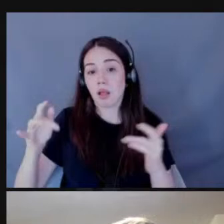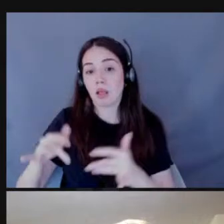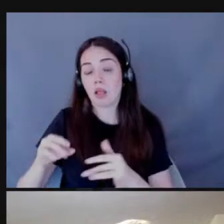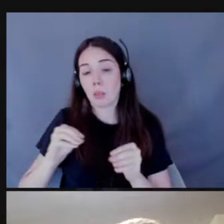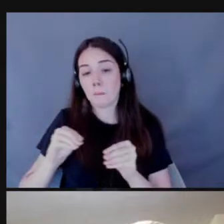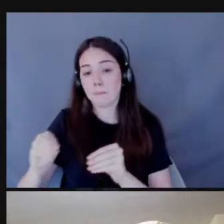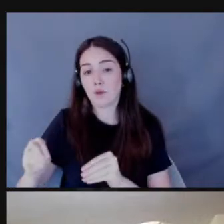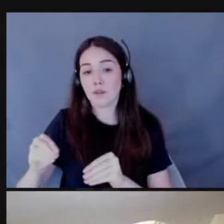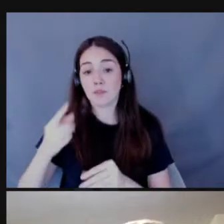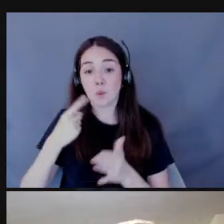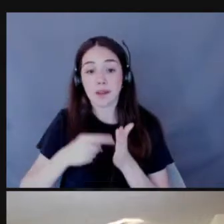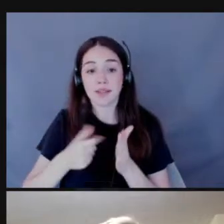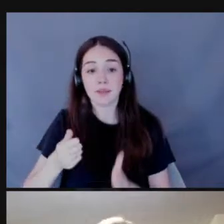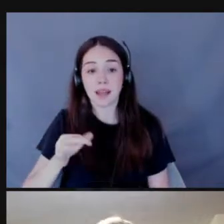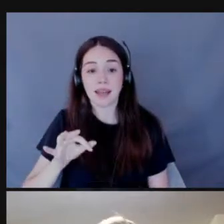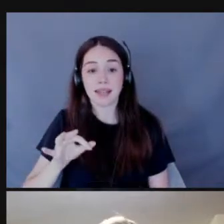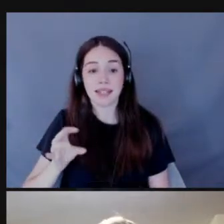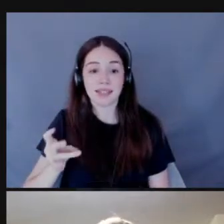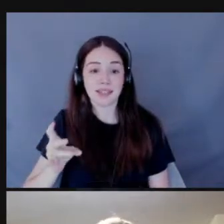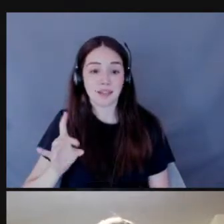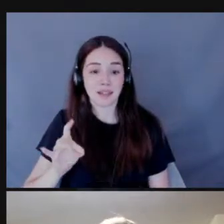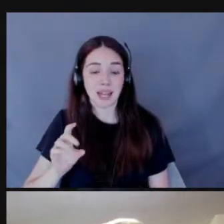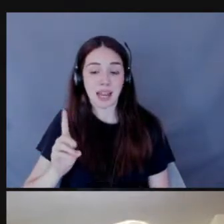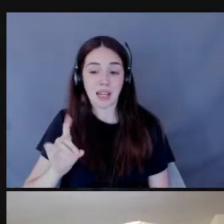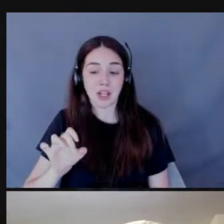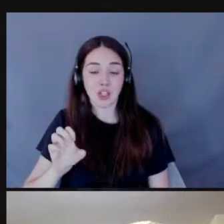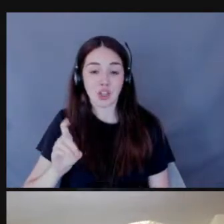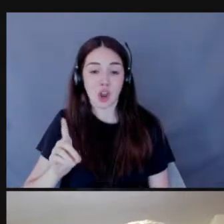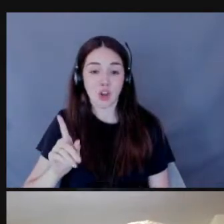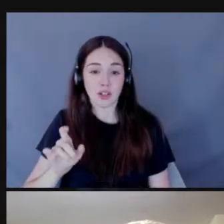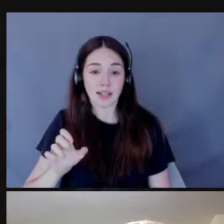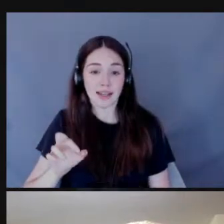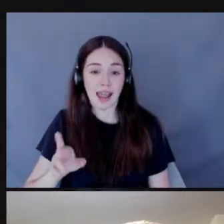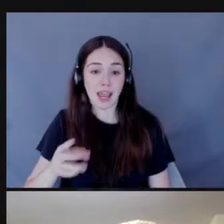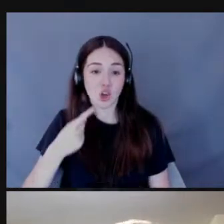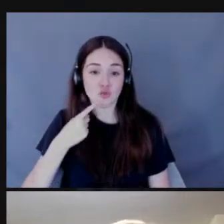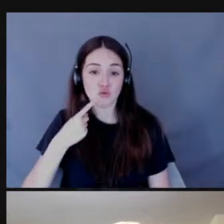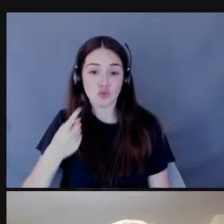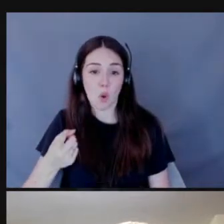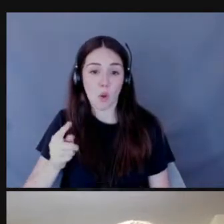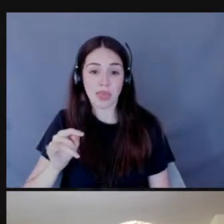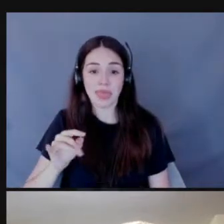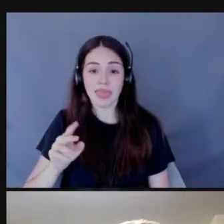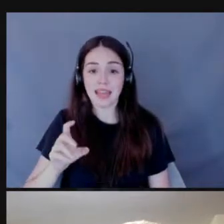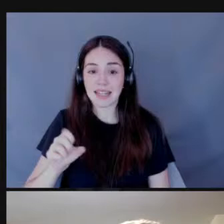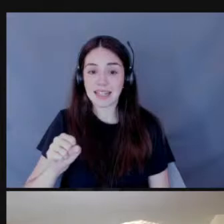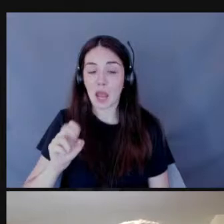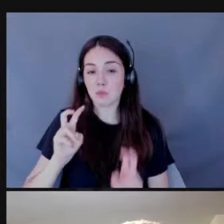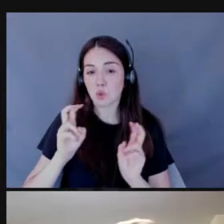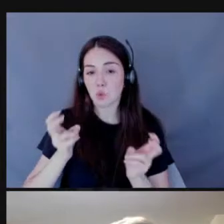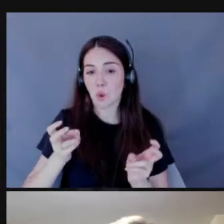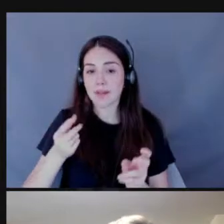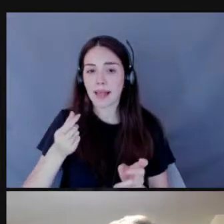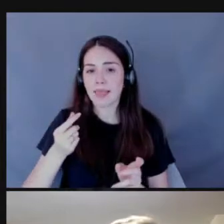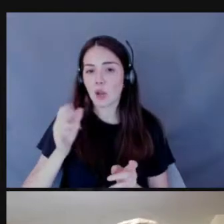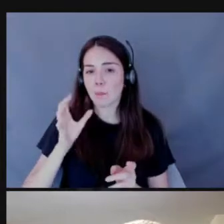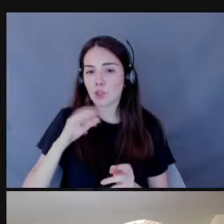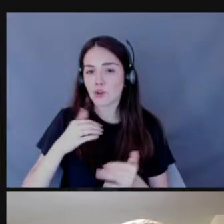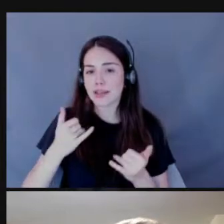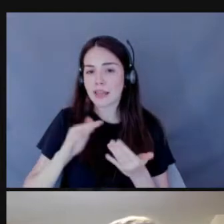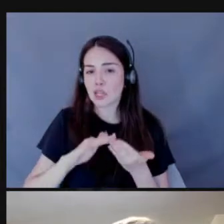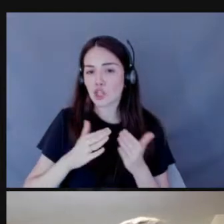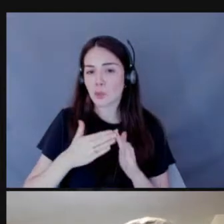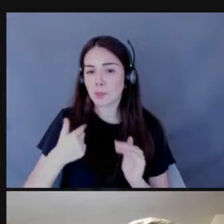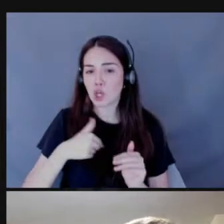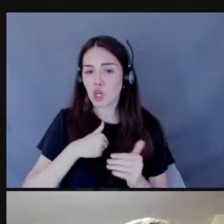1978, for instance, Donald Kiker told the Times-Dispatch, quote, "It's a little peculiar in the community. We're new